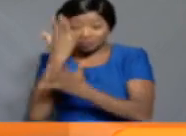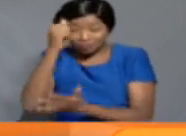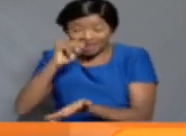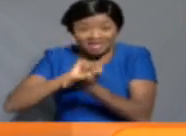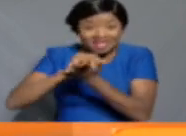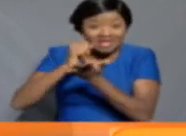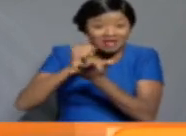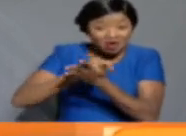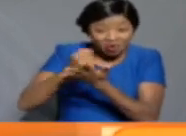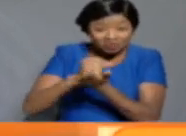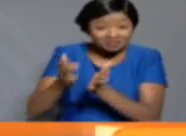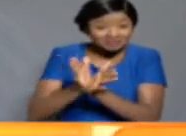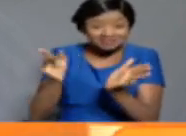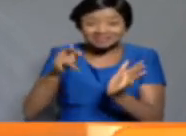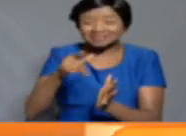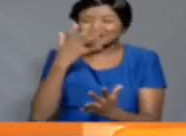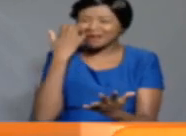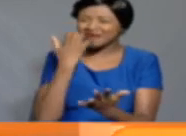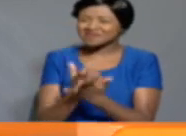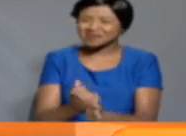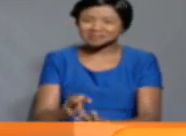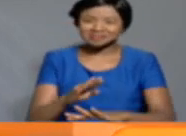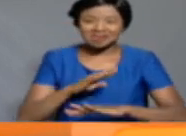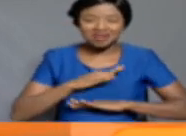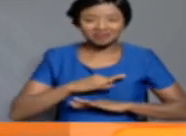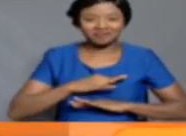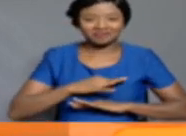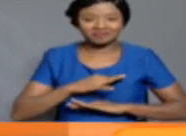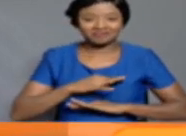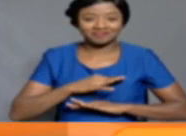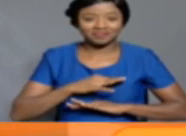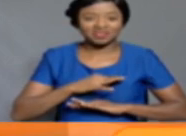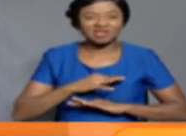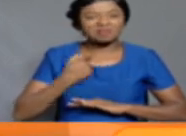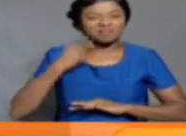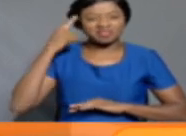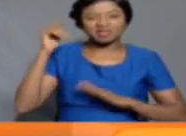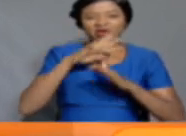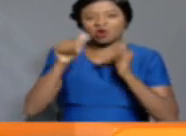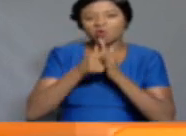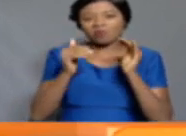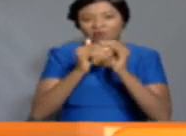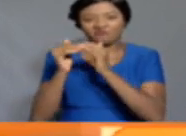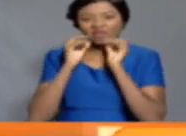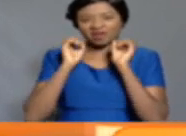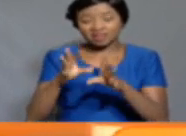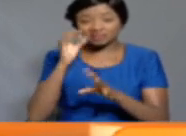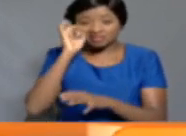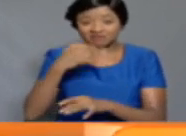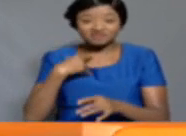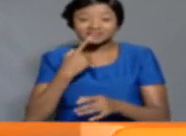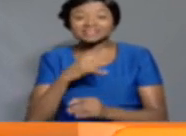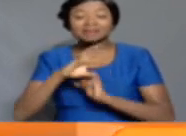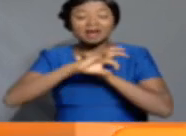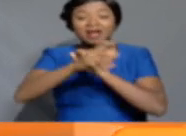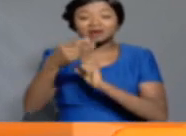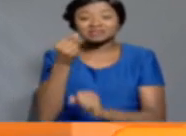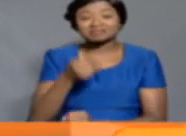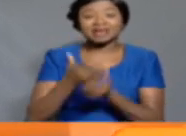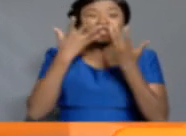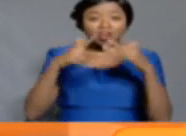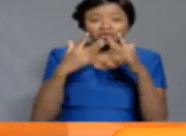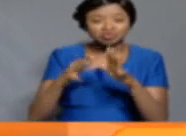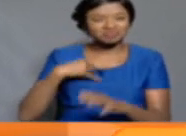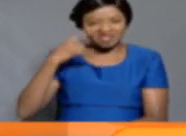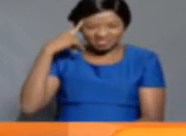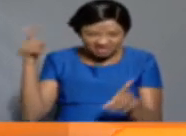masterpiece of evidence. All right. Mahad Abdi says, I think you're all unfair by saying the county money is being lost in the county. No, I don't